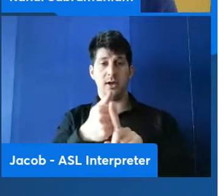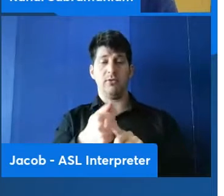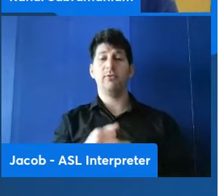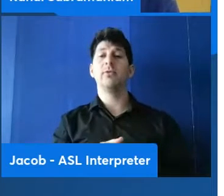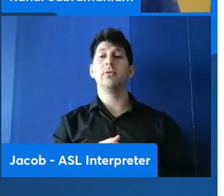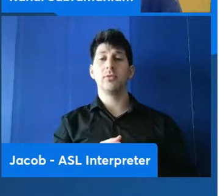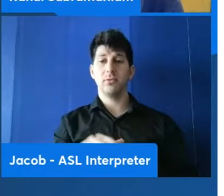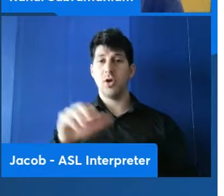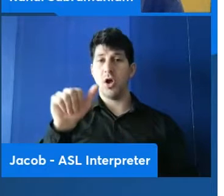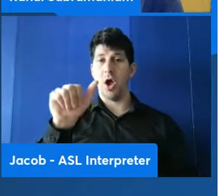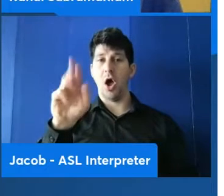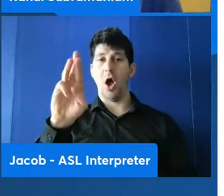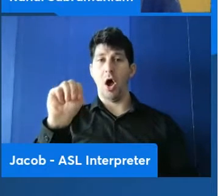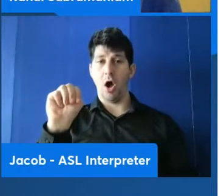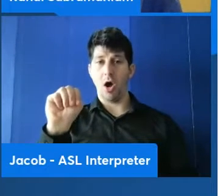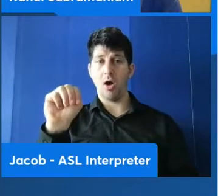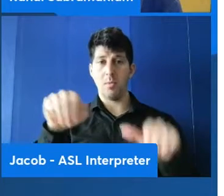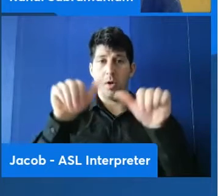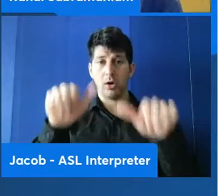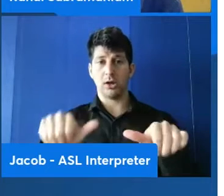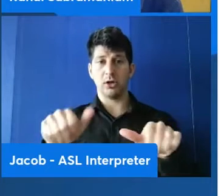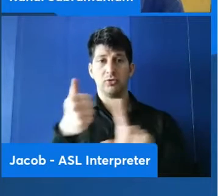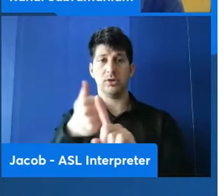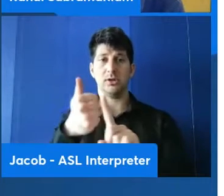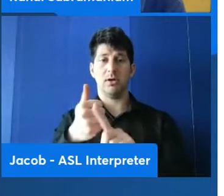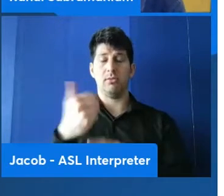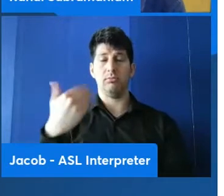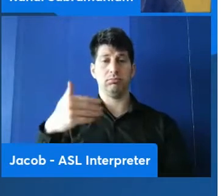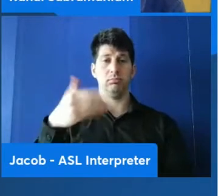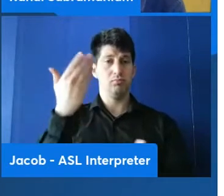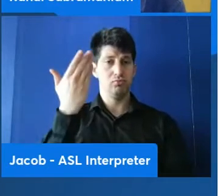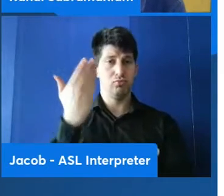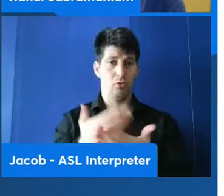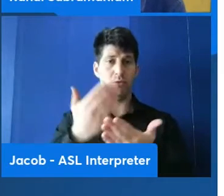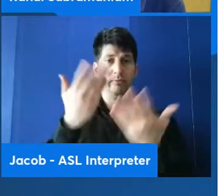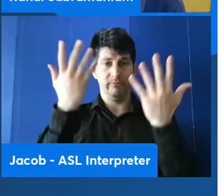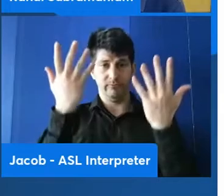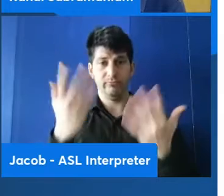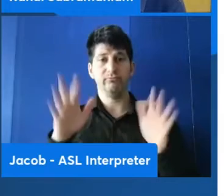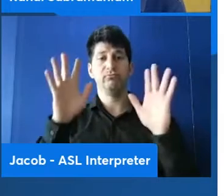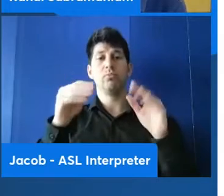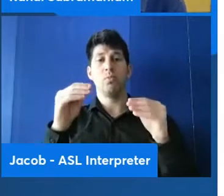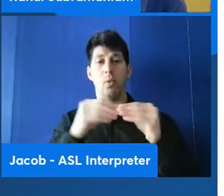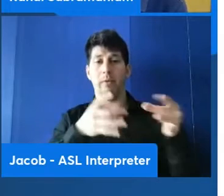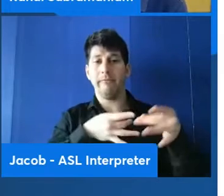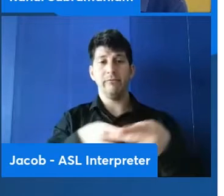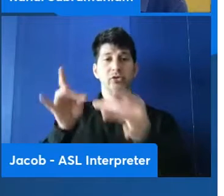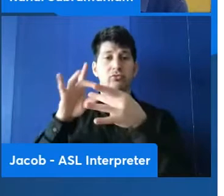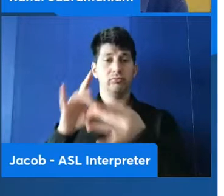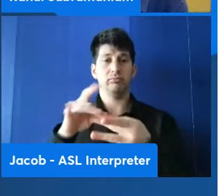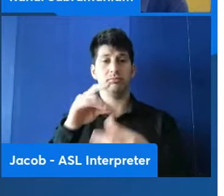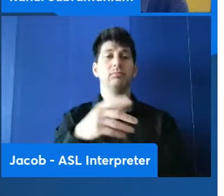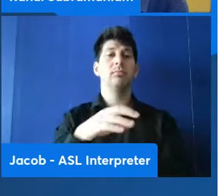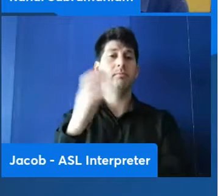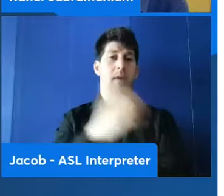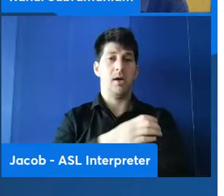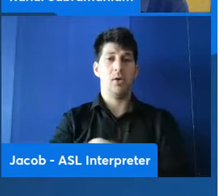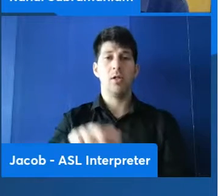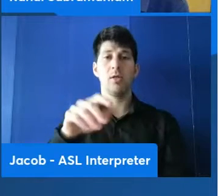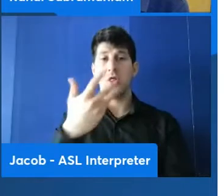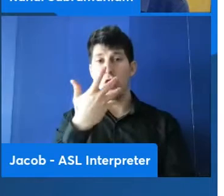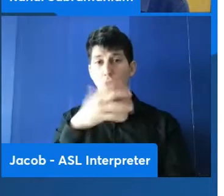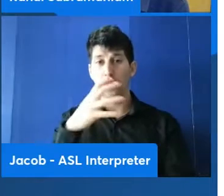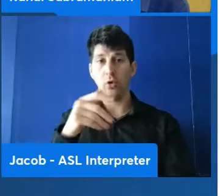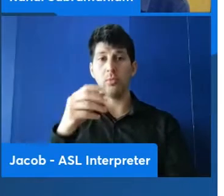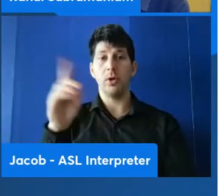And the ARM architecture has proven to be much more efficient in terms of power. I posted that TDP is thermal design